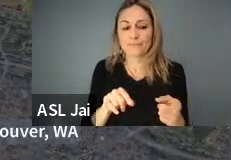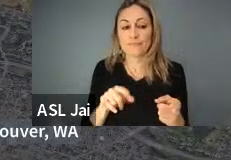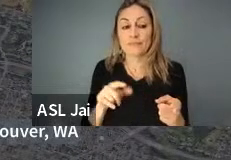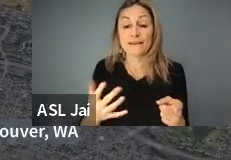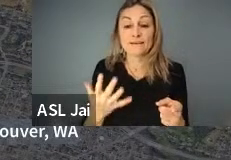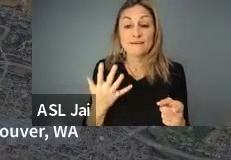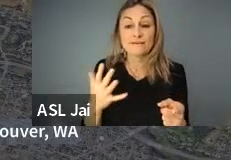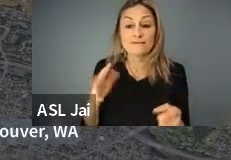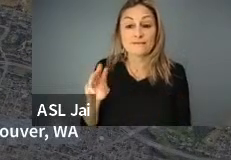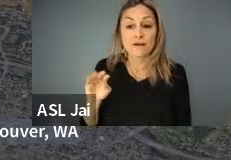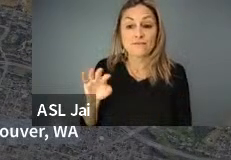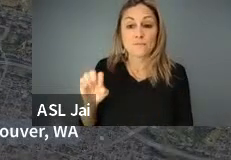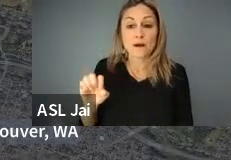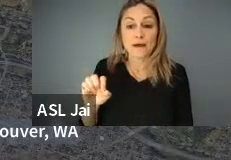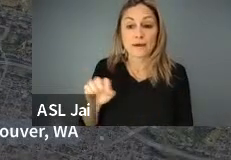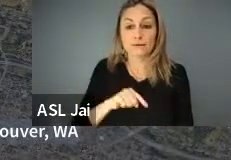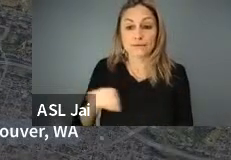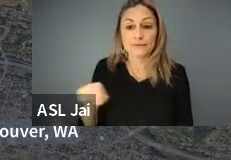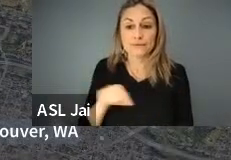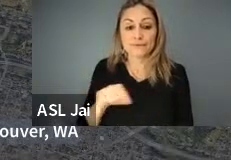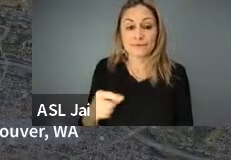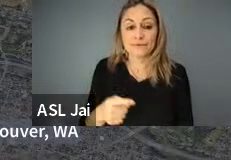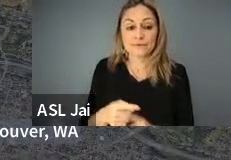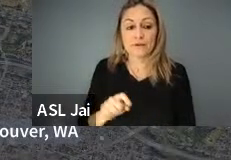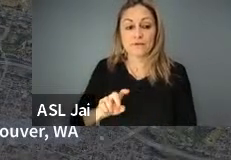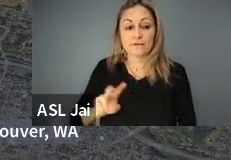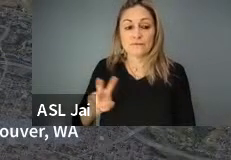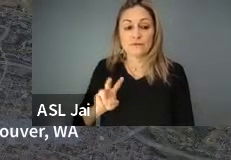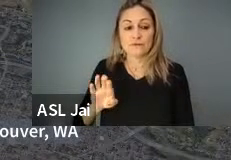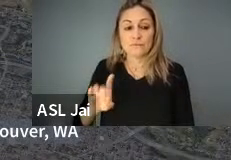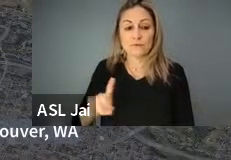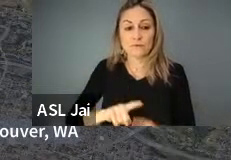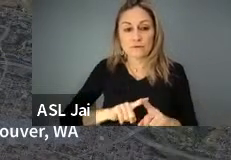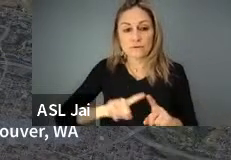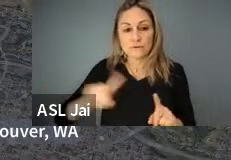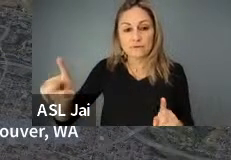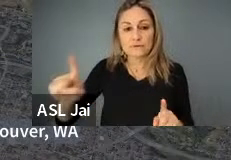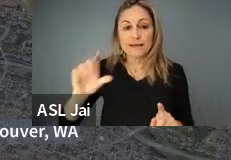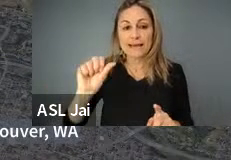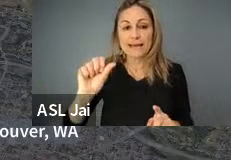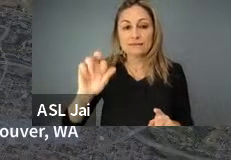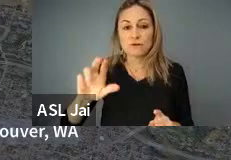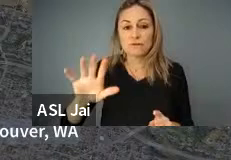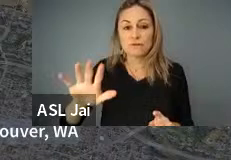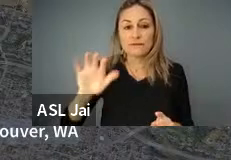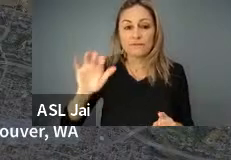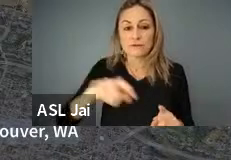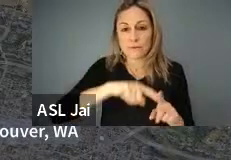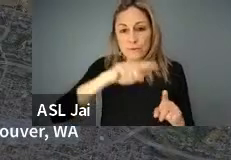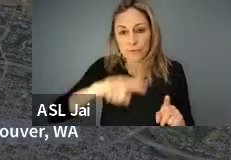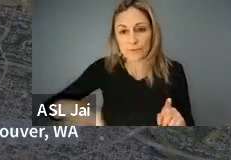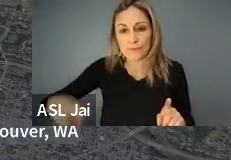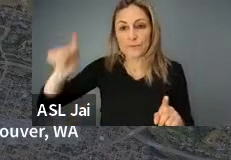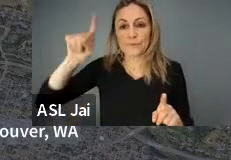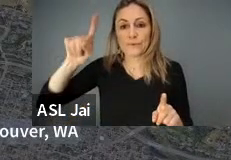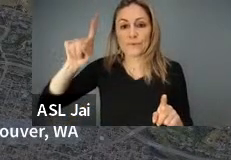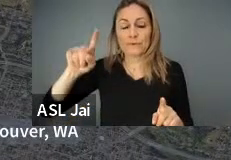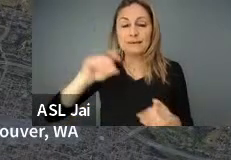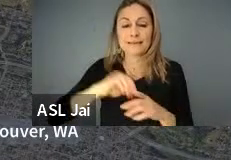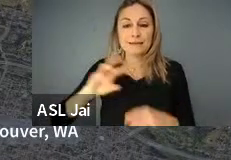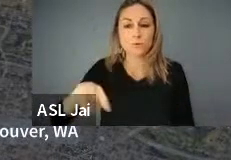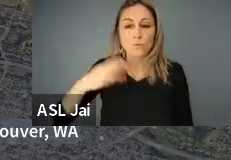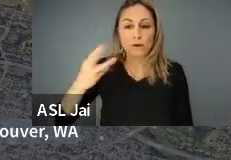5-mile corridor roughly from Victory Boulevard up to SR 500 at the top of the graphic in Washington. There